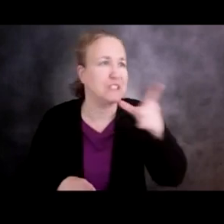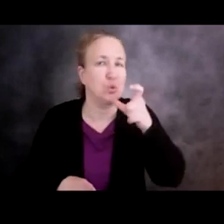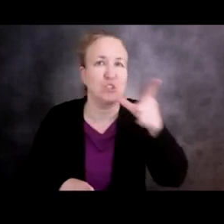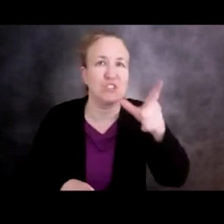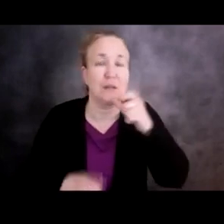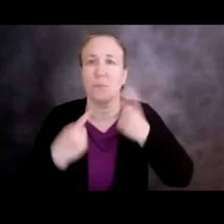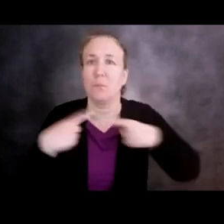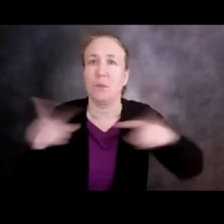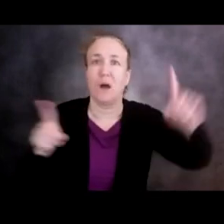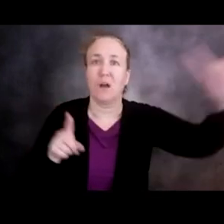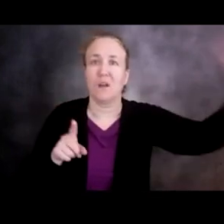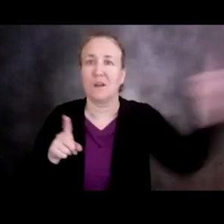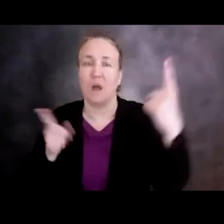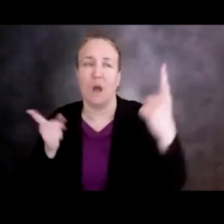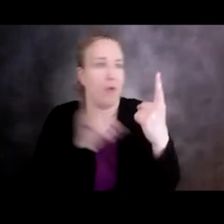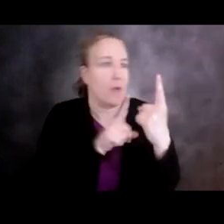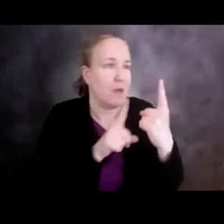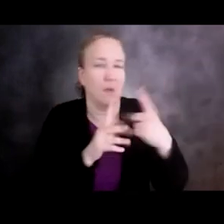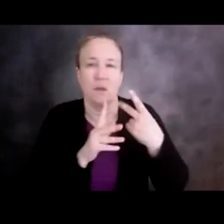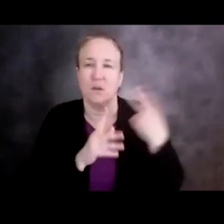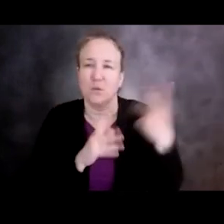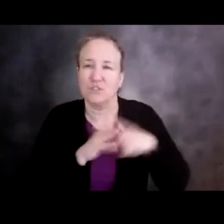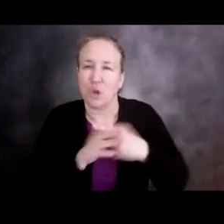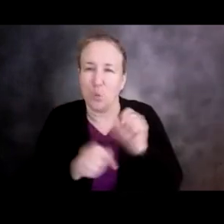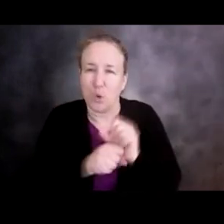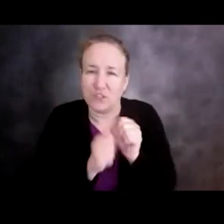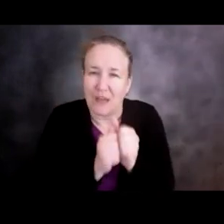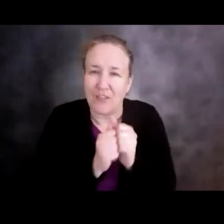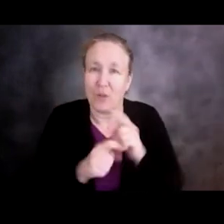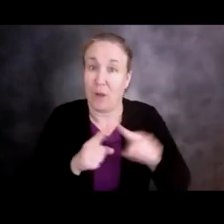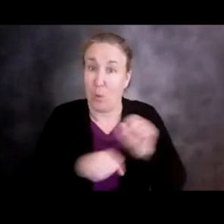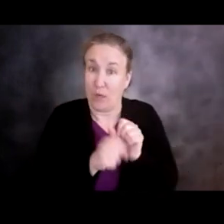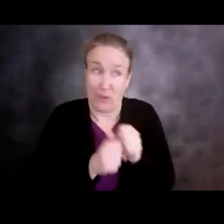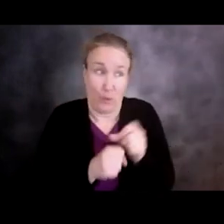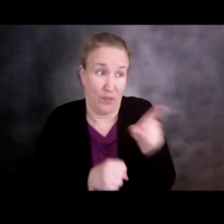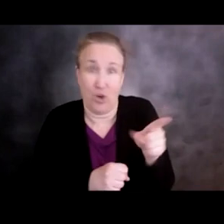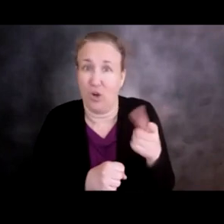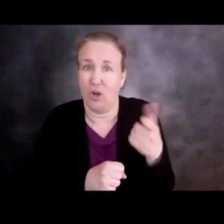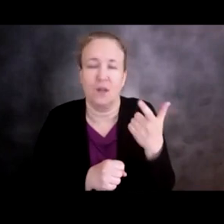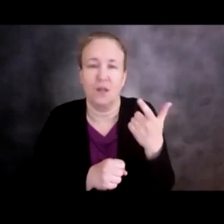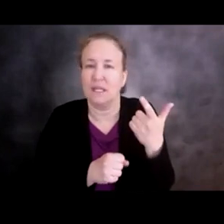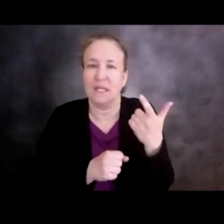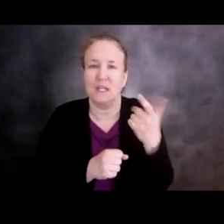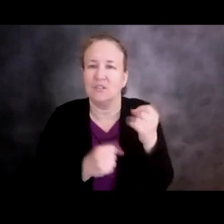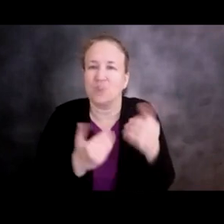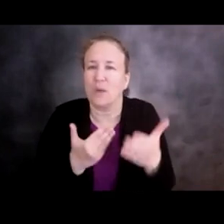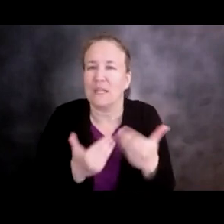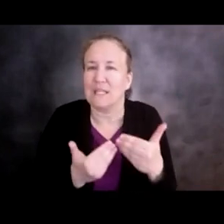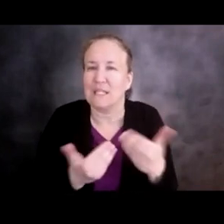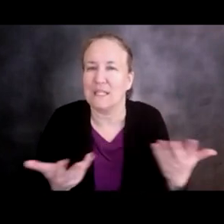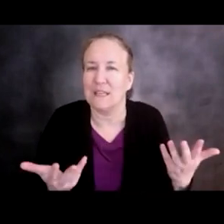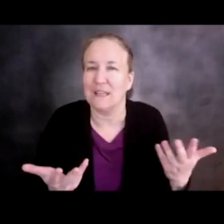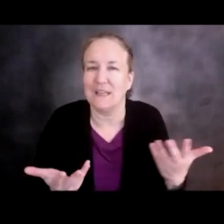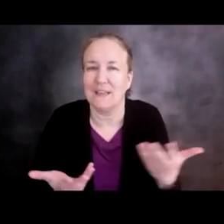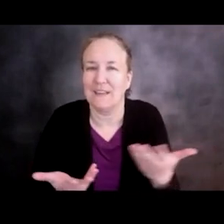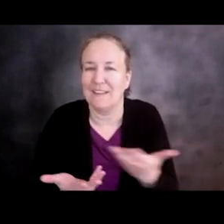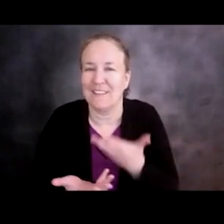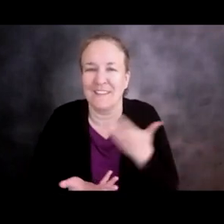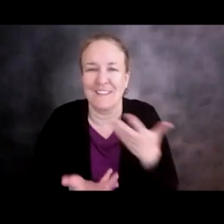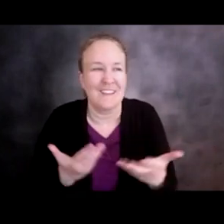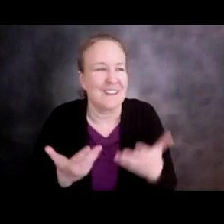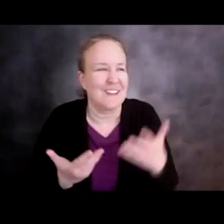finally came in and we started working together. But working with Dawn is just, it's so easy. It's she's